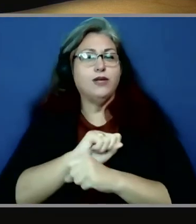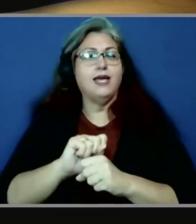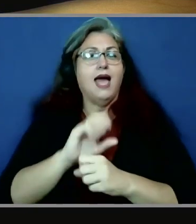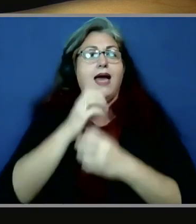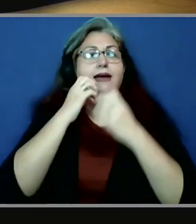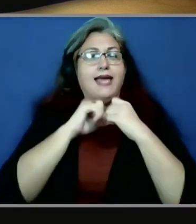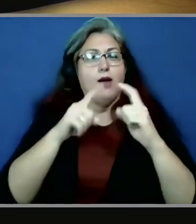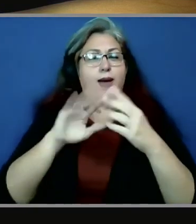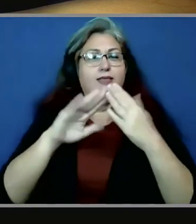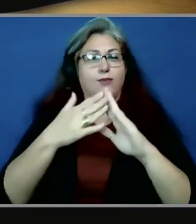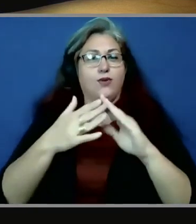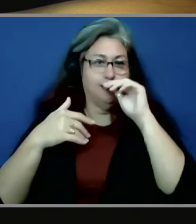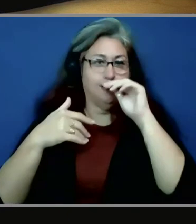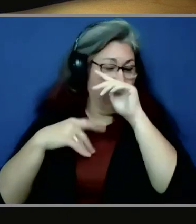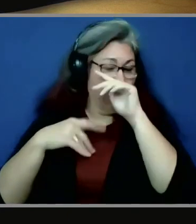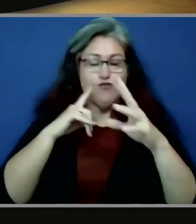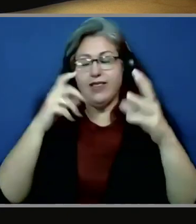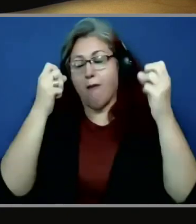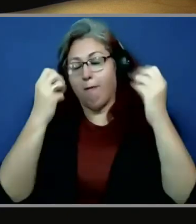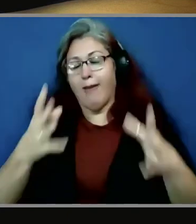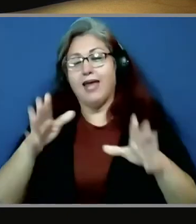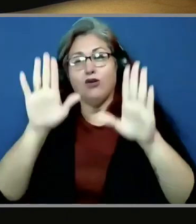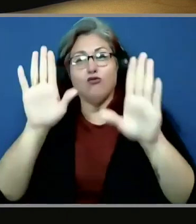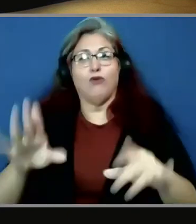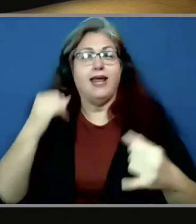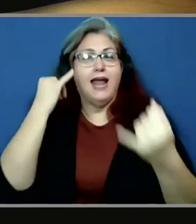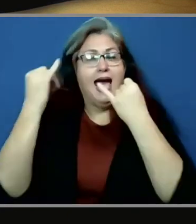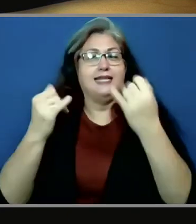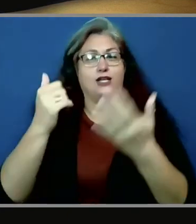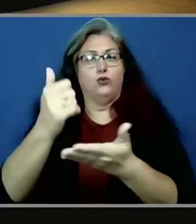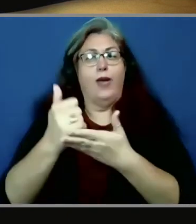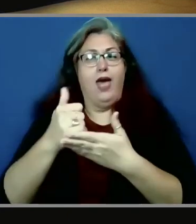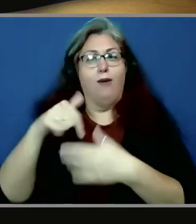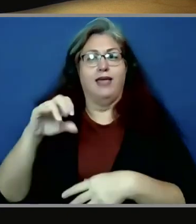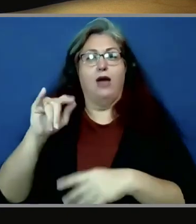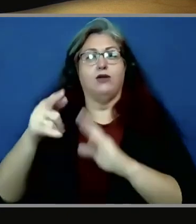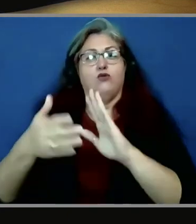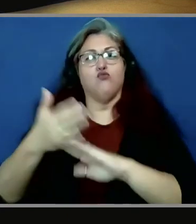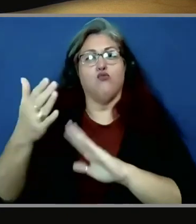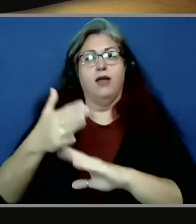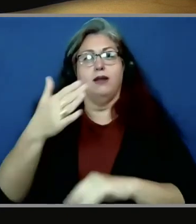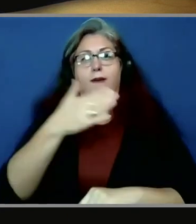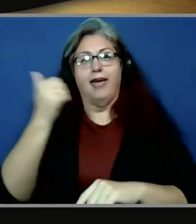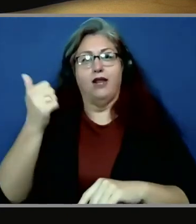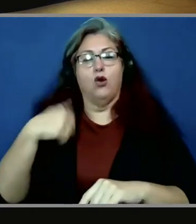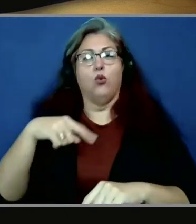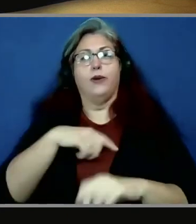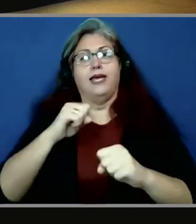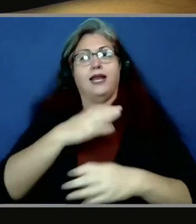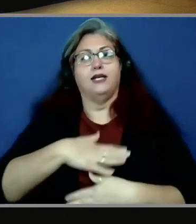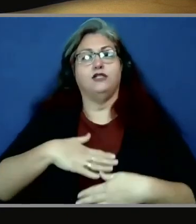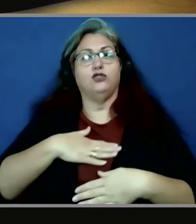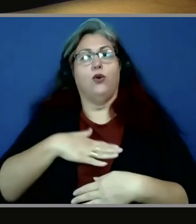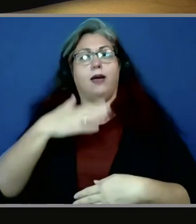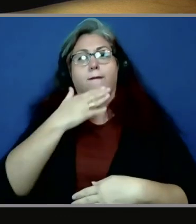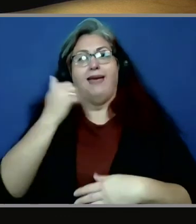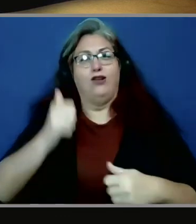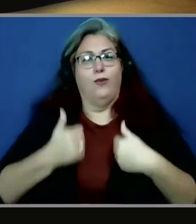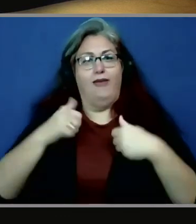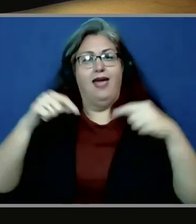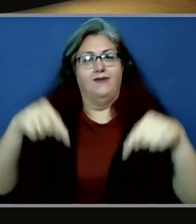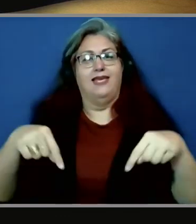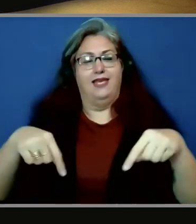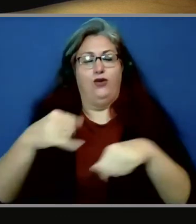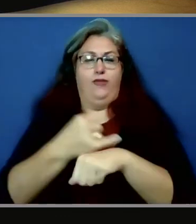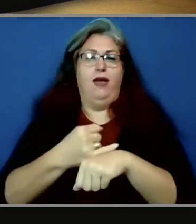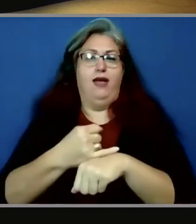and I have a lot of really great ideas to help our county run better and for us all to enjoy a better life here in our